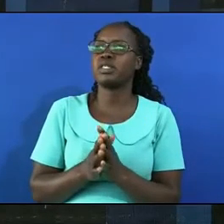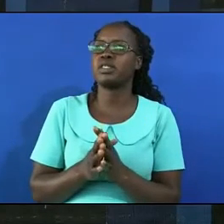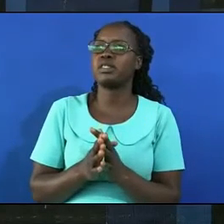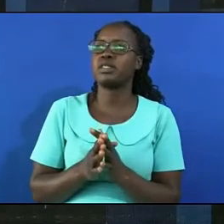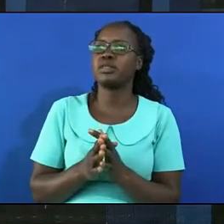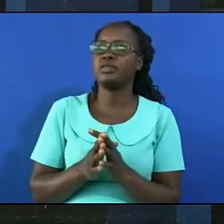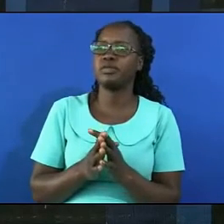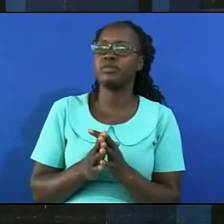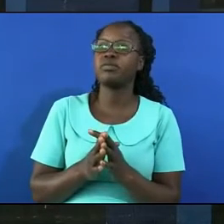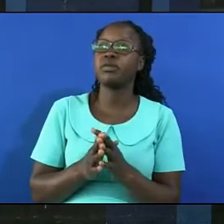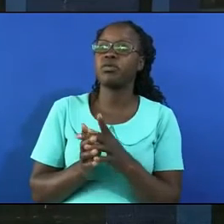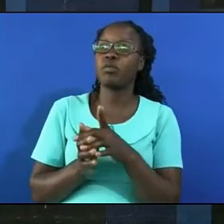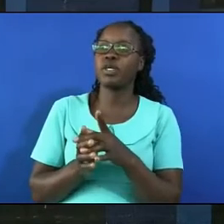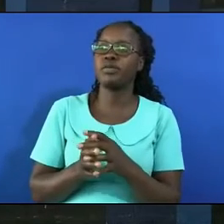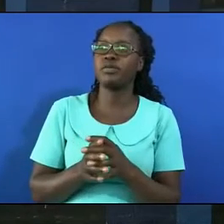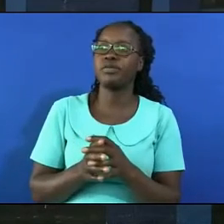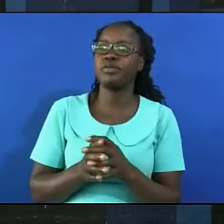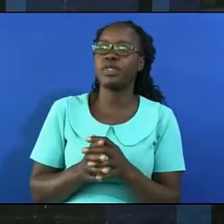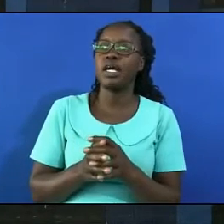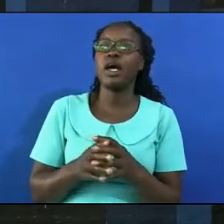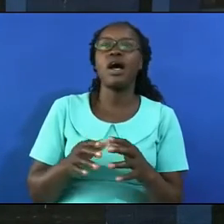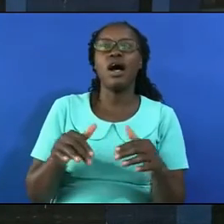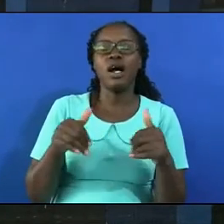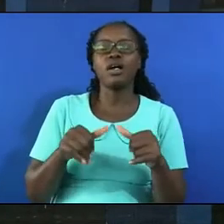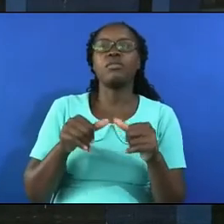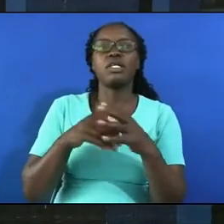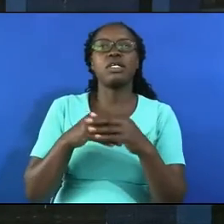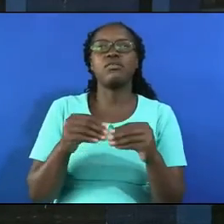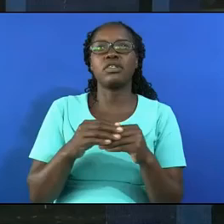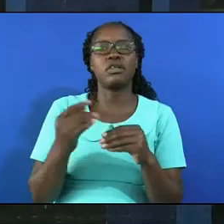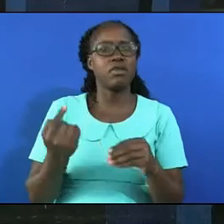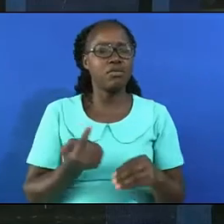You are losing. Hang around and be comfortable.